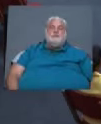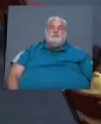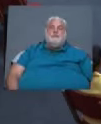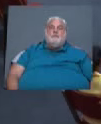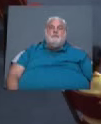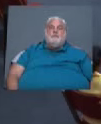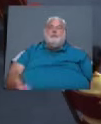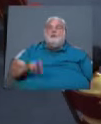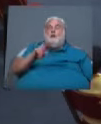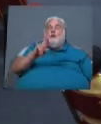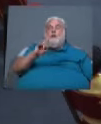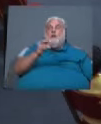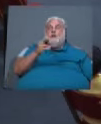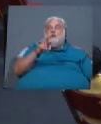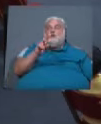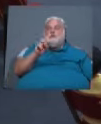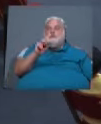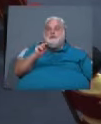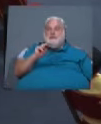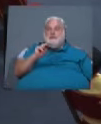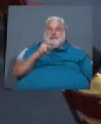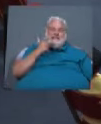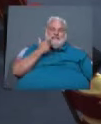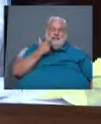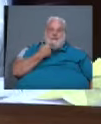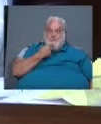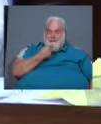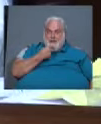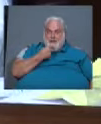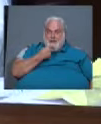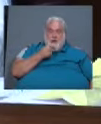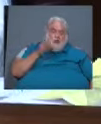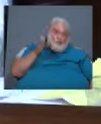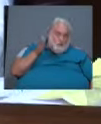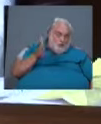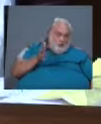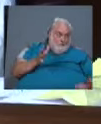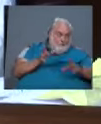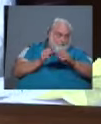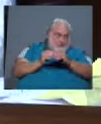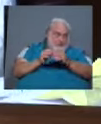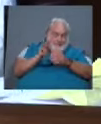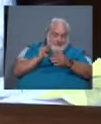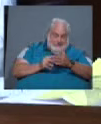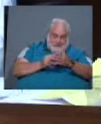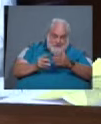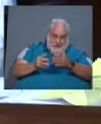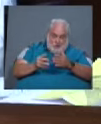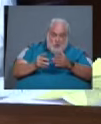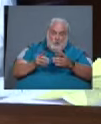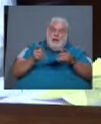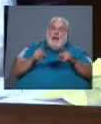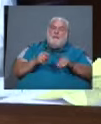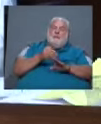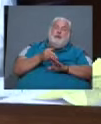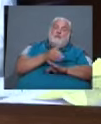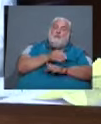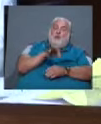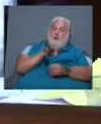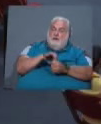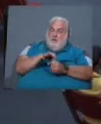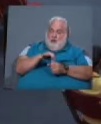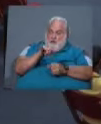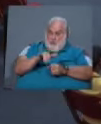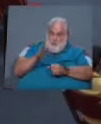Director Richardson? Yes, it was just mentioned a minute ago that there's a future meeting scheduled. Will that meeting happen before we take a vote on